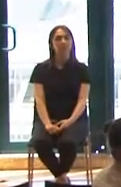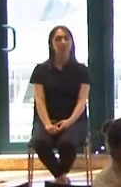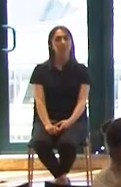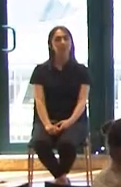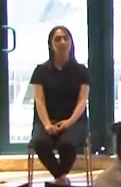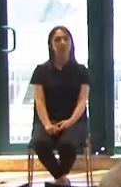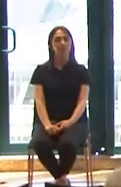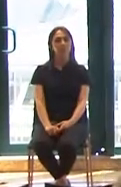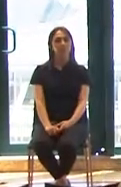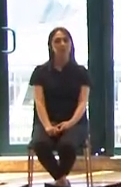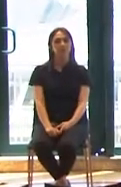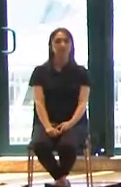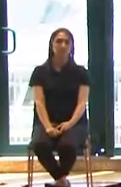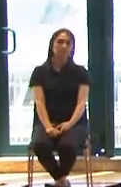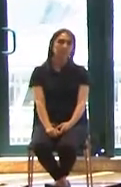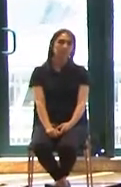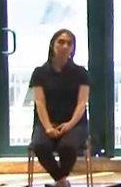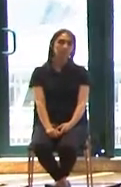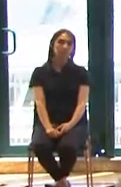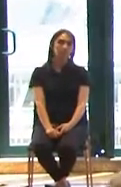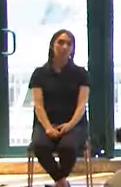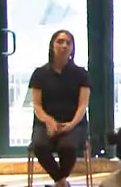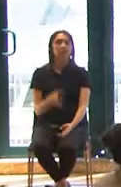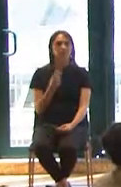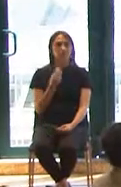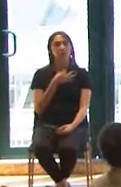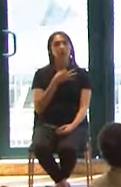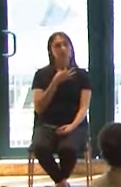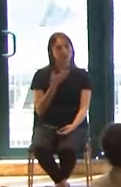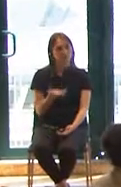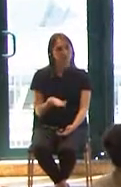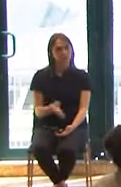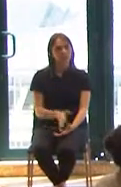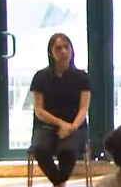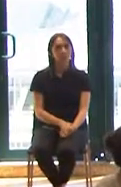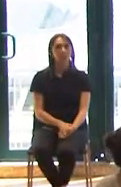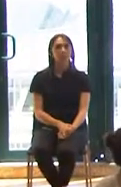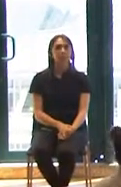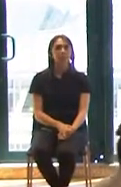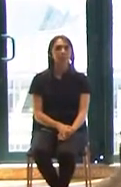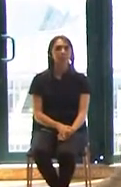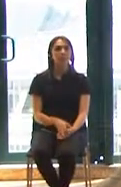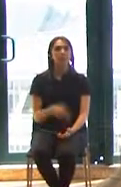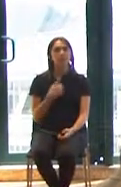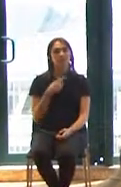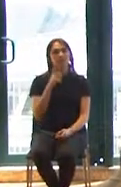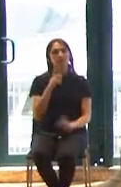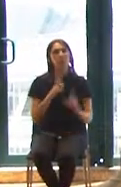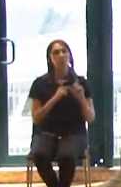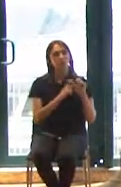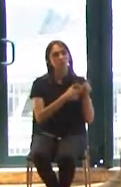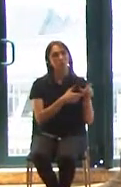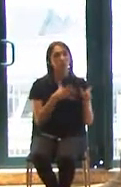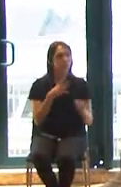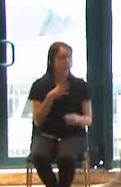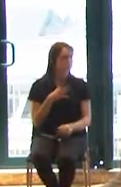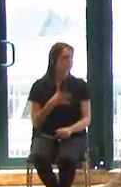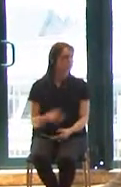hello thank you very much um i have a question to clara and maybe julia but i would also like love to hear the opinion of the i